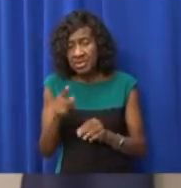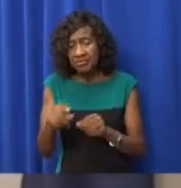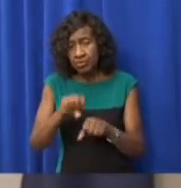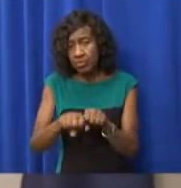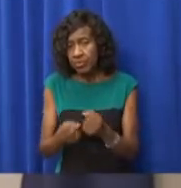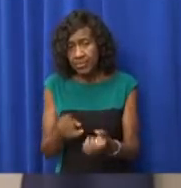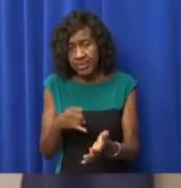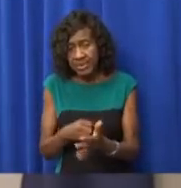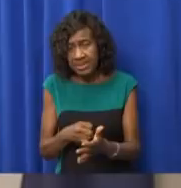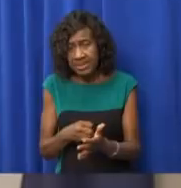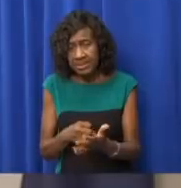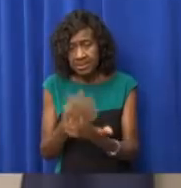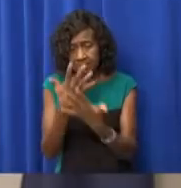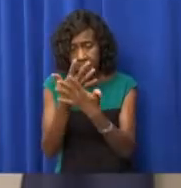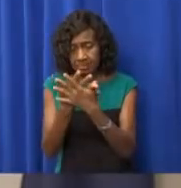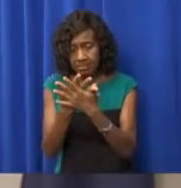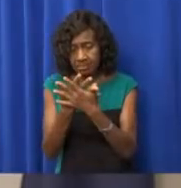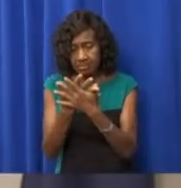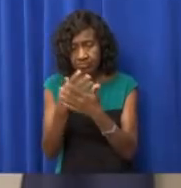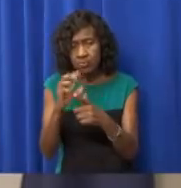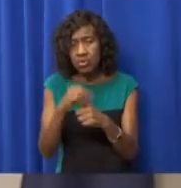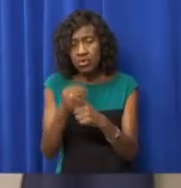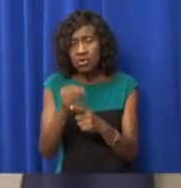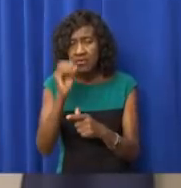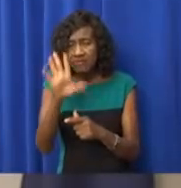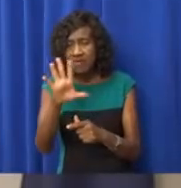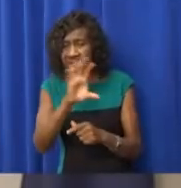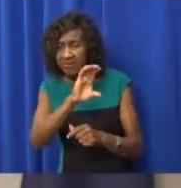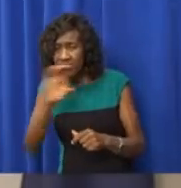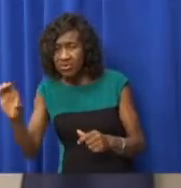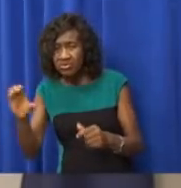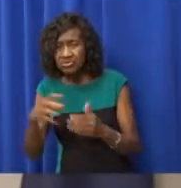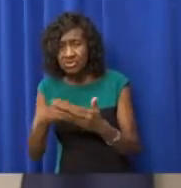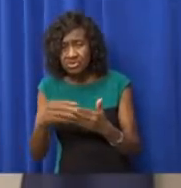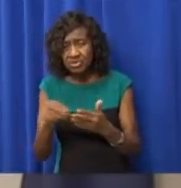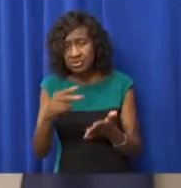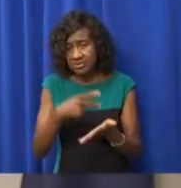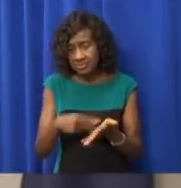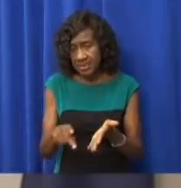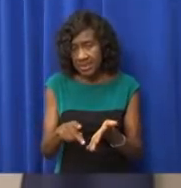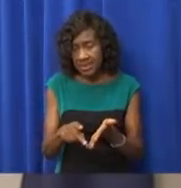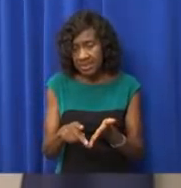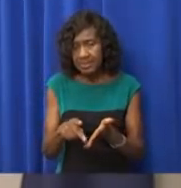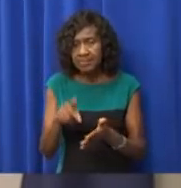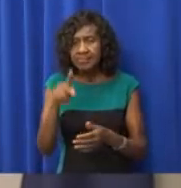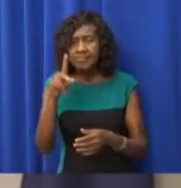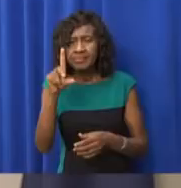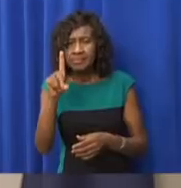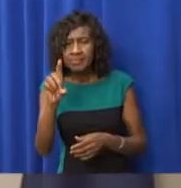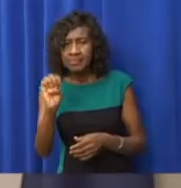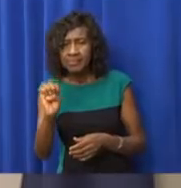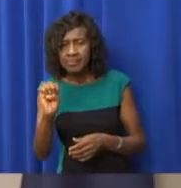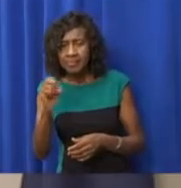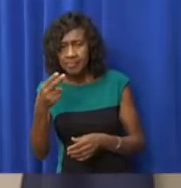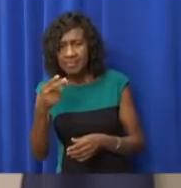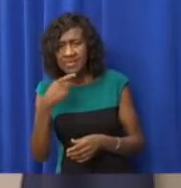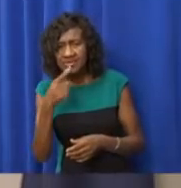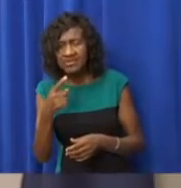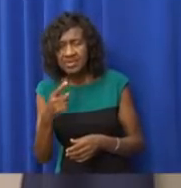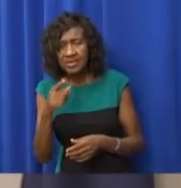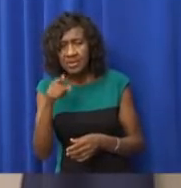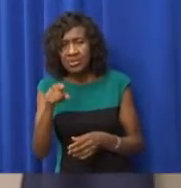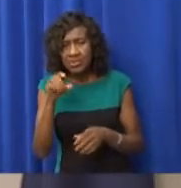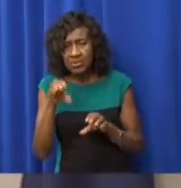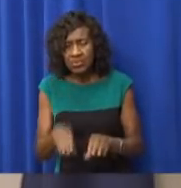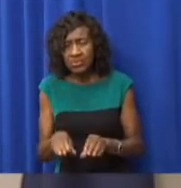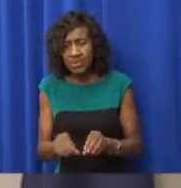or $500 fine. DH has also asked me to remind the public that the landfill is open for drop-off. Please